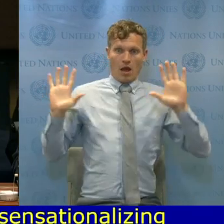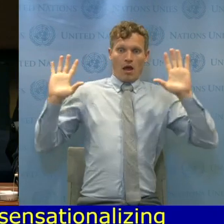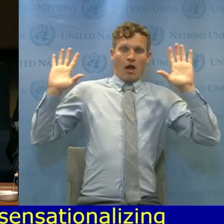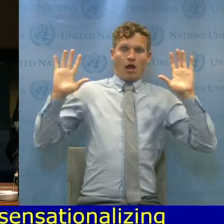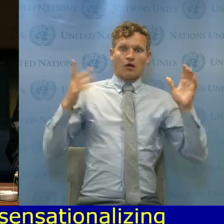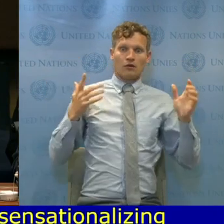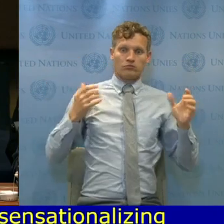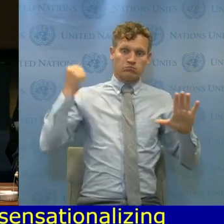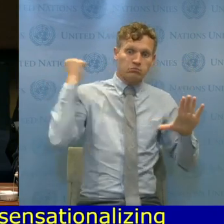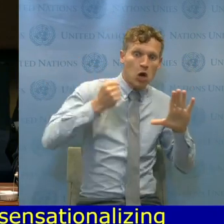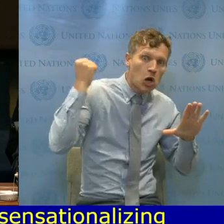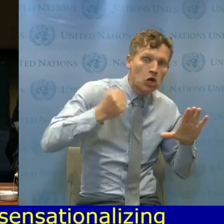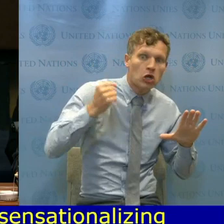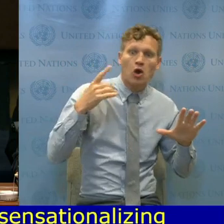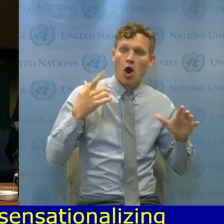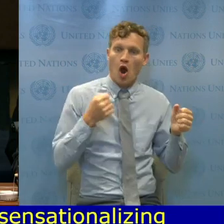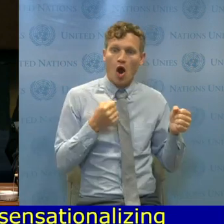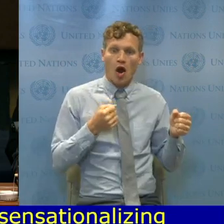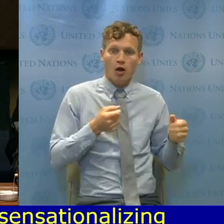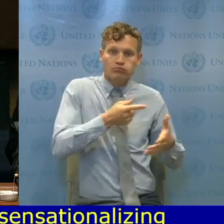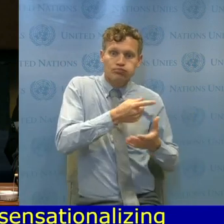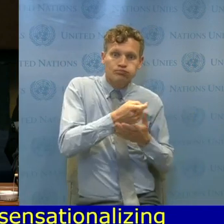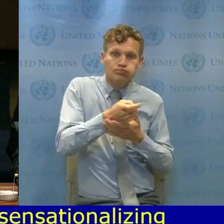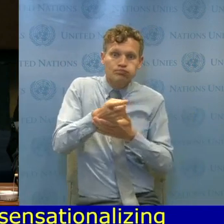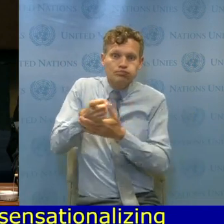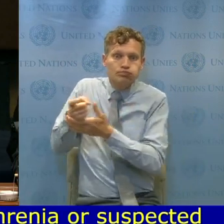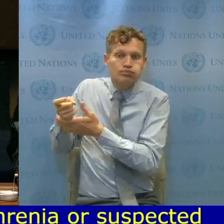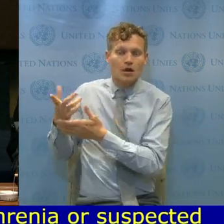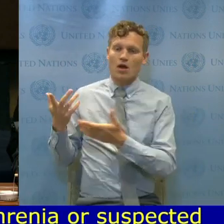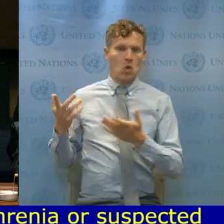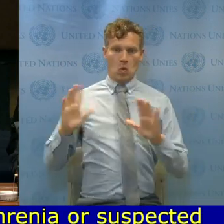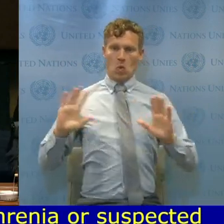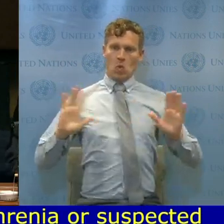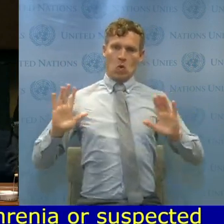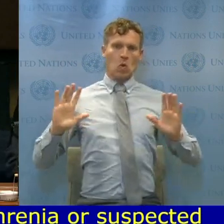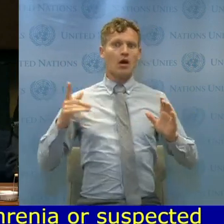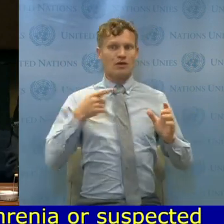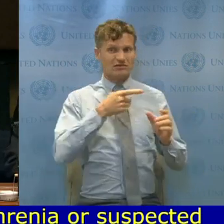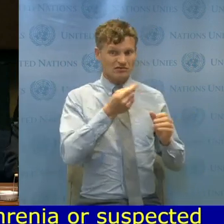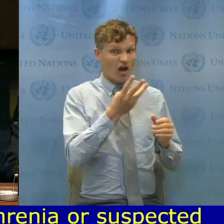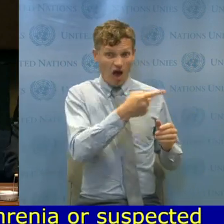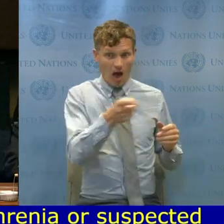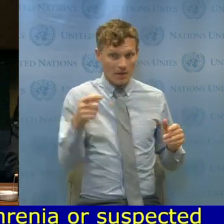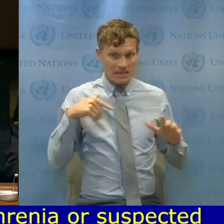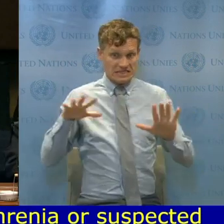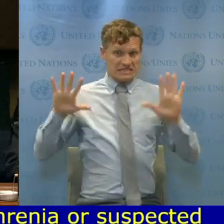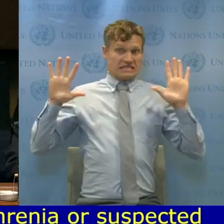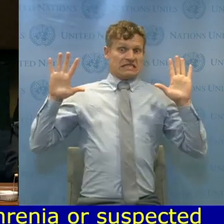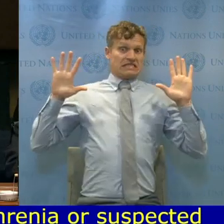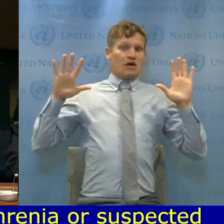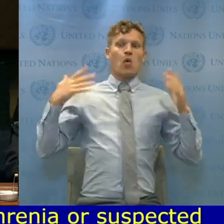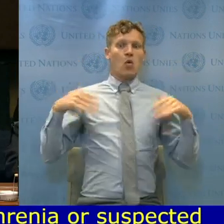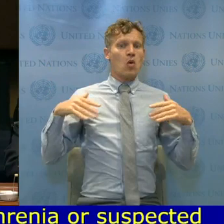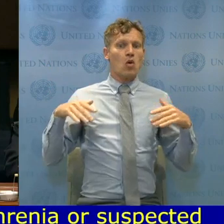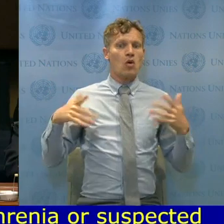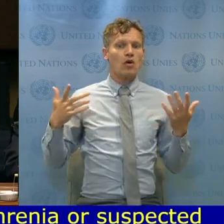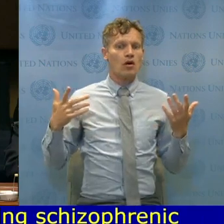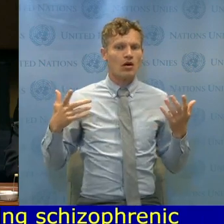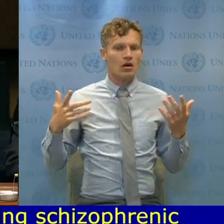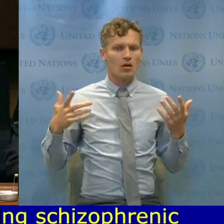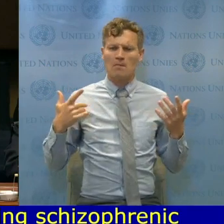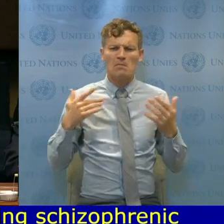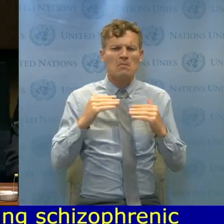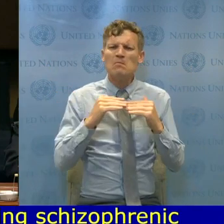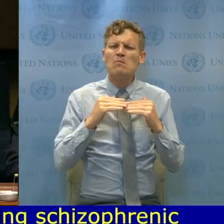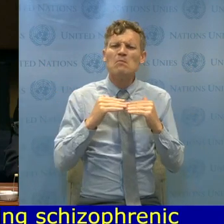murderers, despite the fact the vast majority of persons with psychosocial disabilities do not commit crimes, they